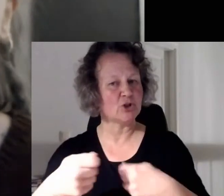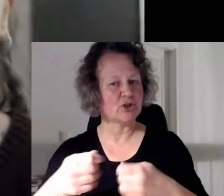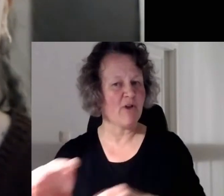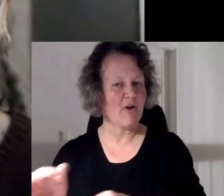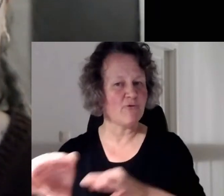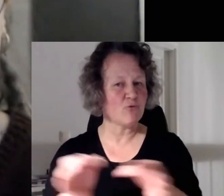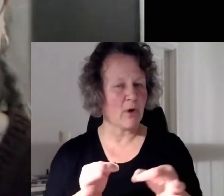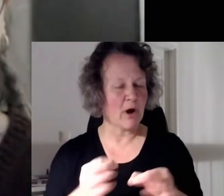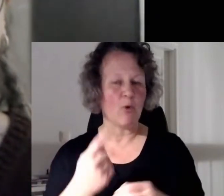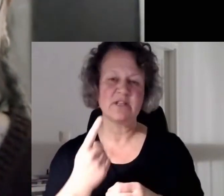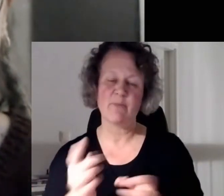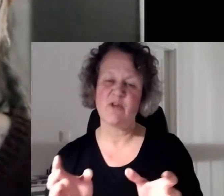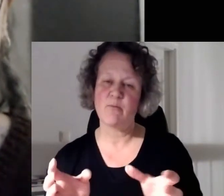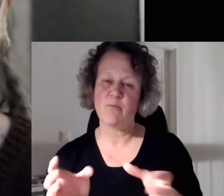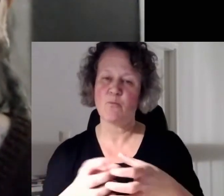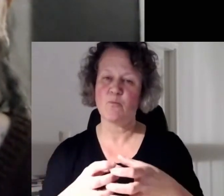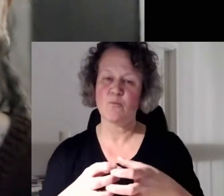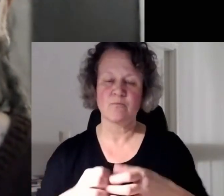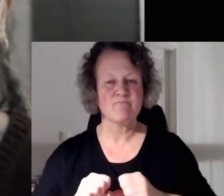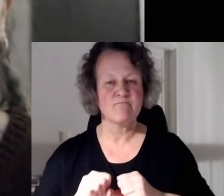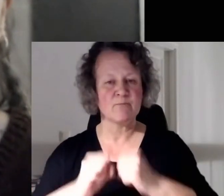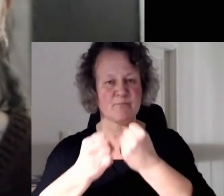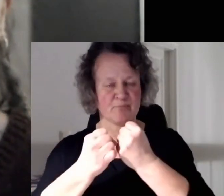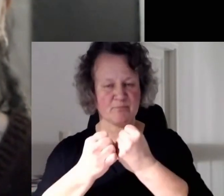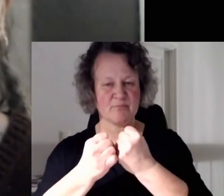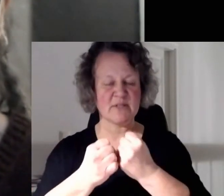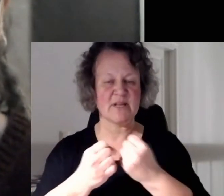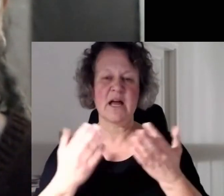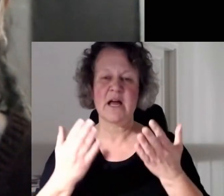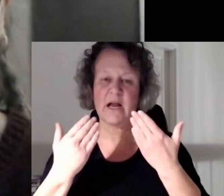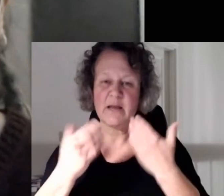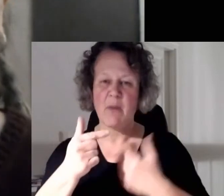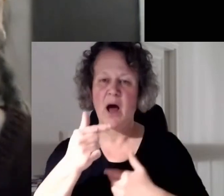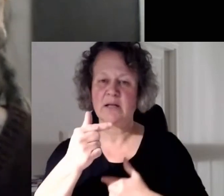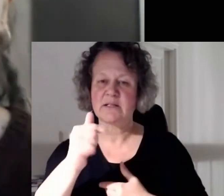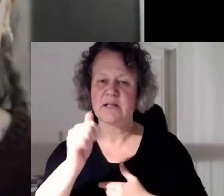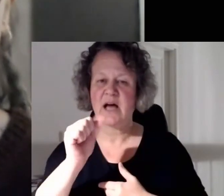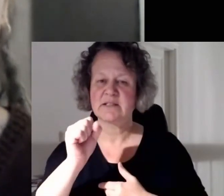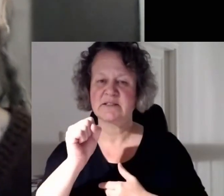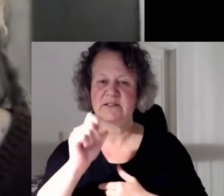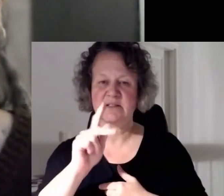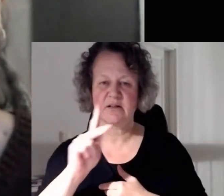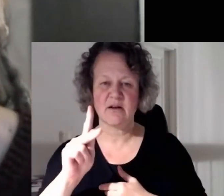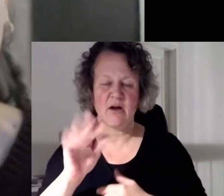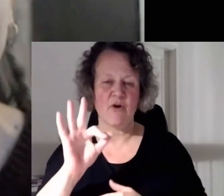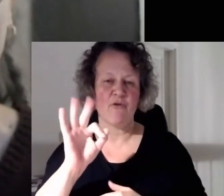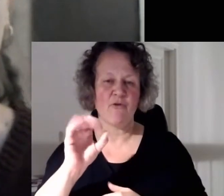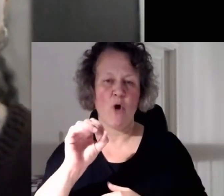productions, Ammonia, and he founded the task force.